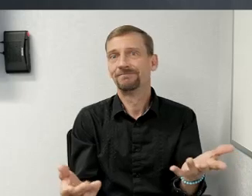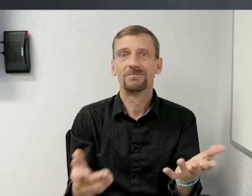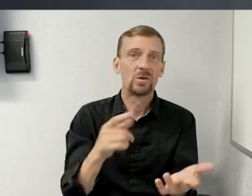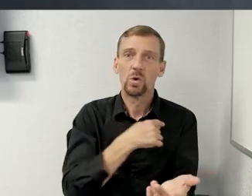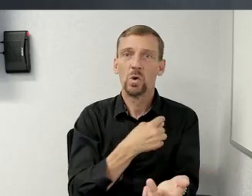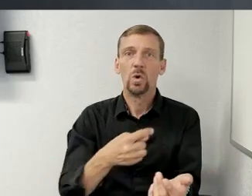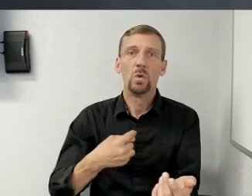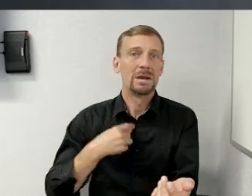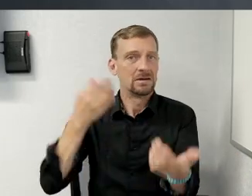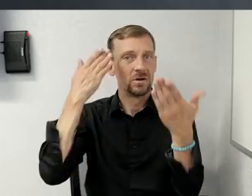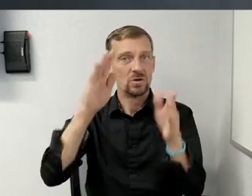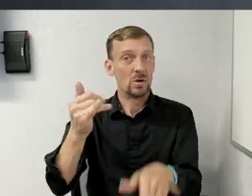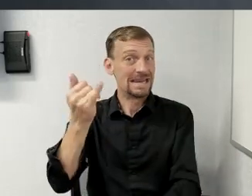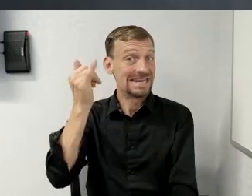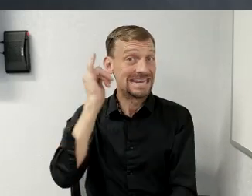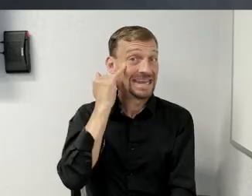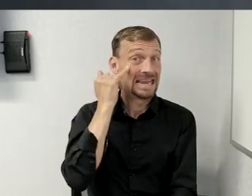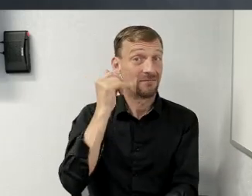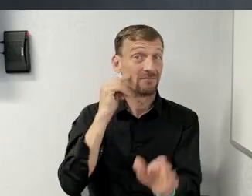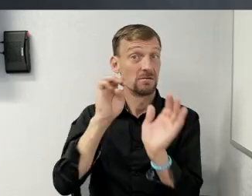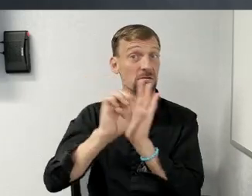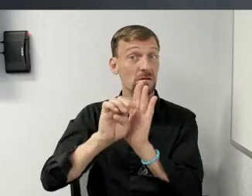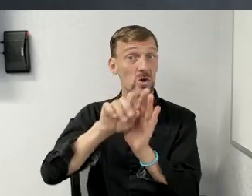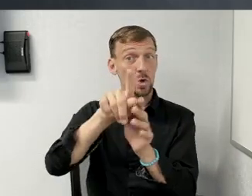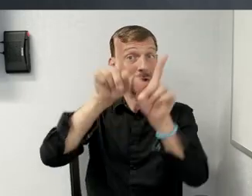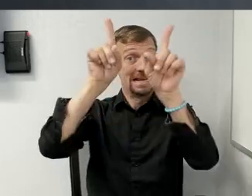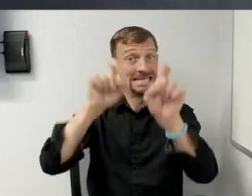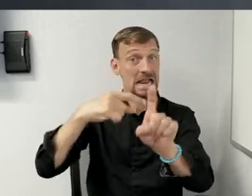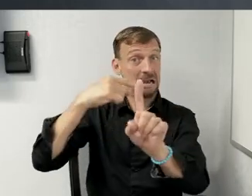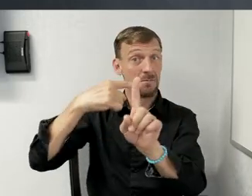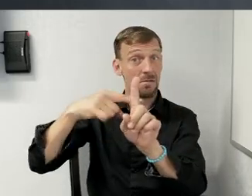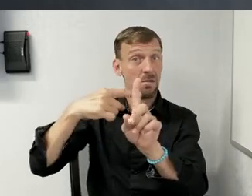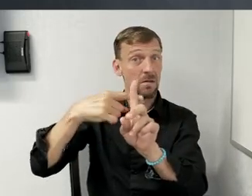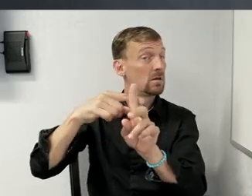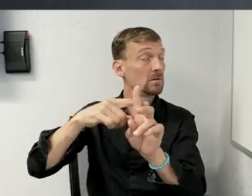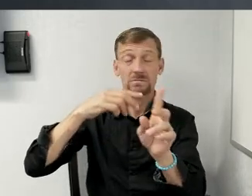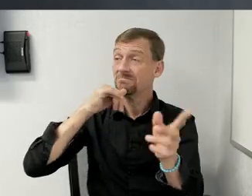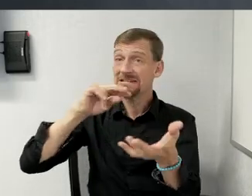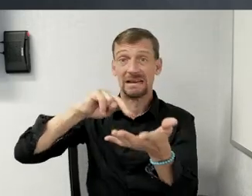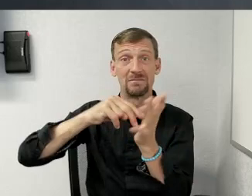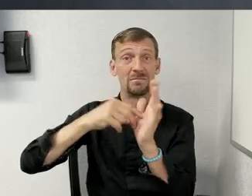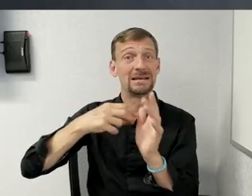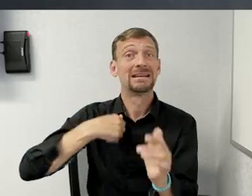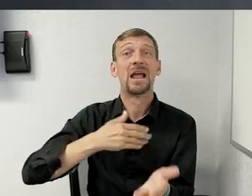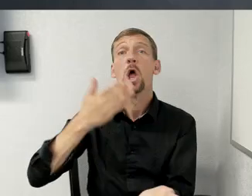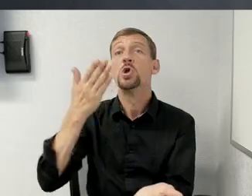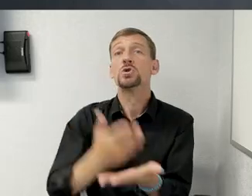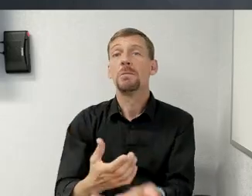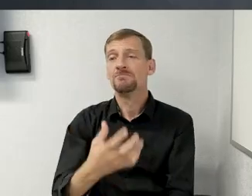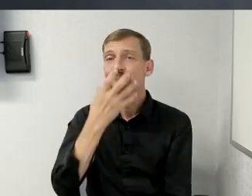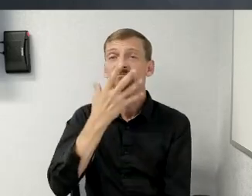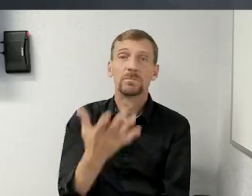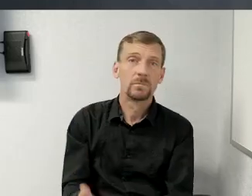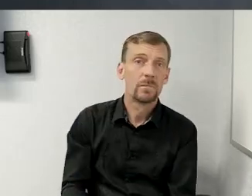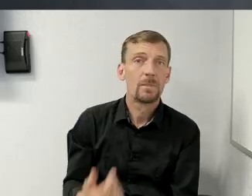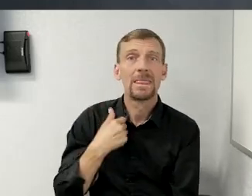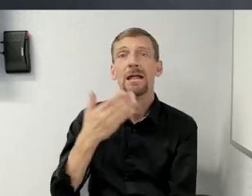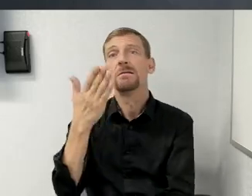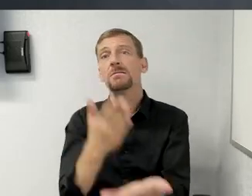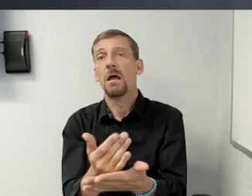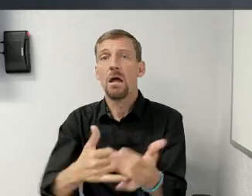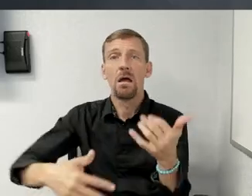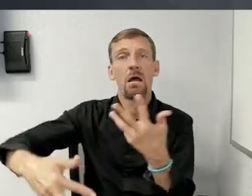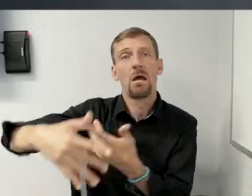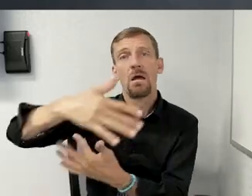is you test positive for the antibodies. It doesn't mean that I can stop wearing a mask. I can stop social